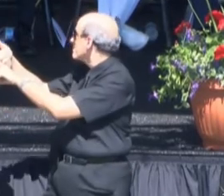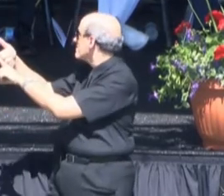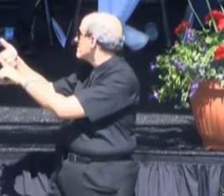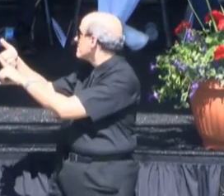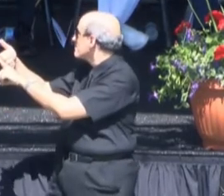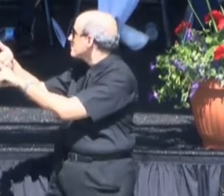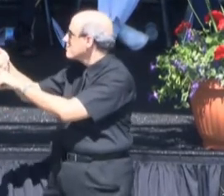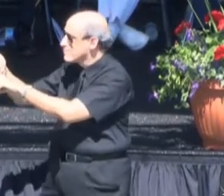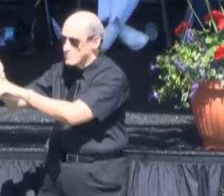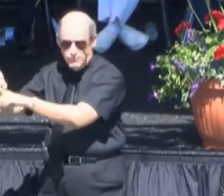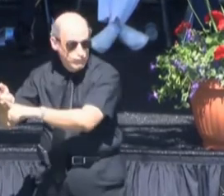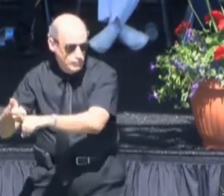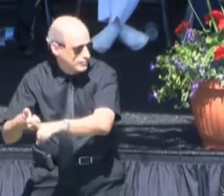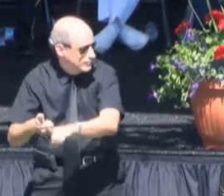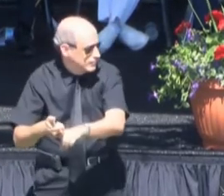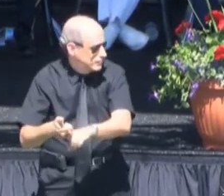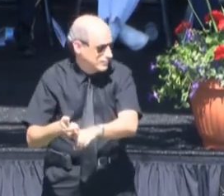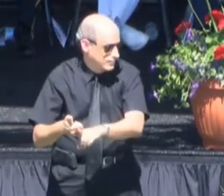before graduation.